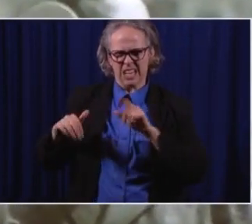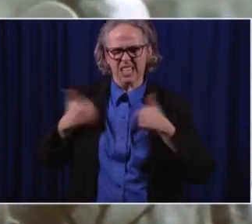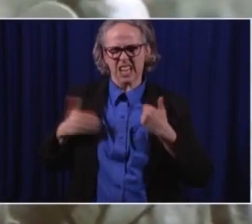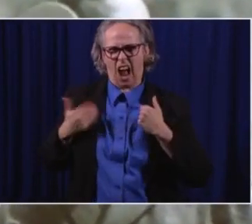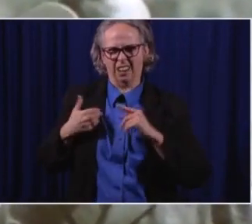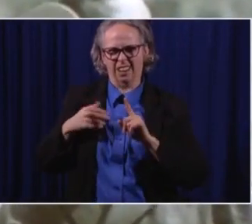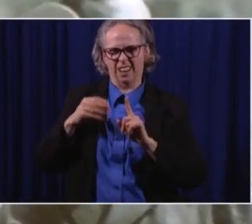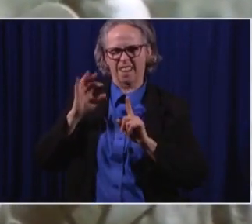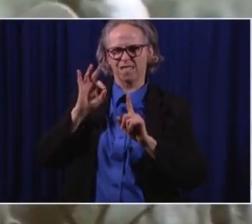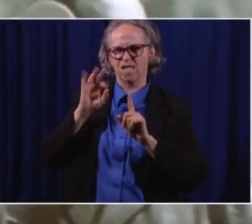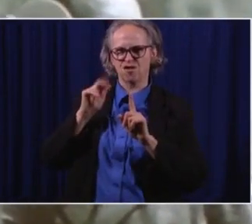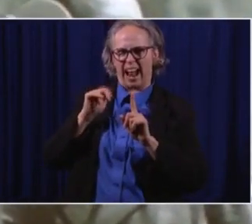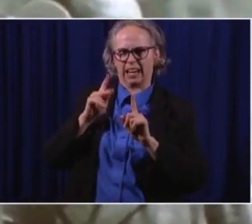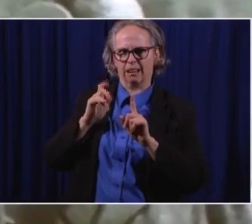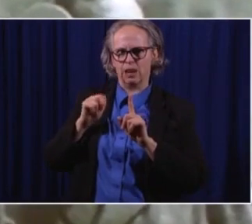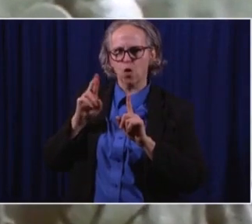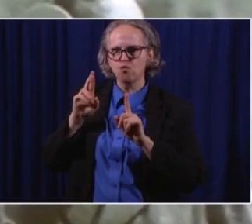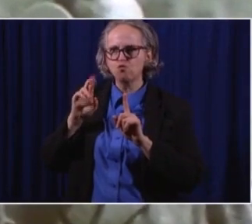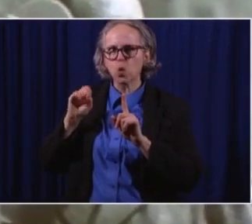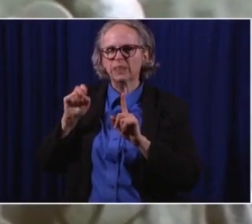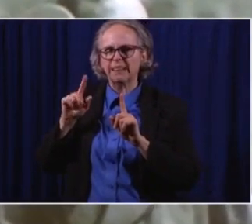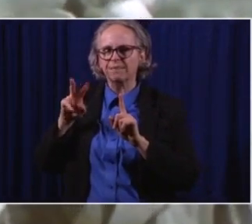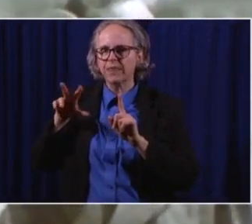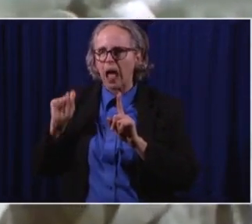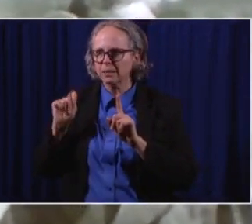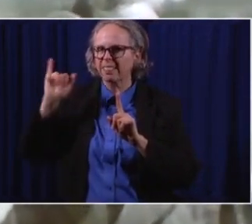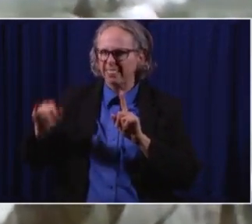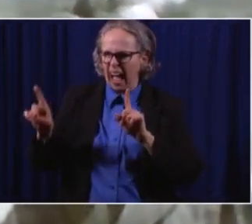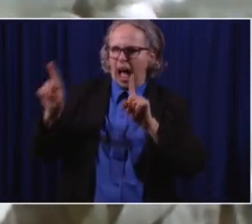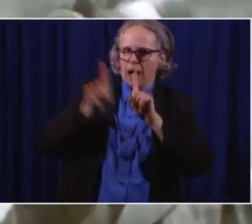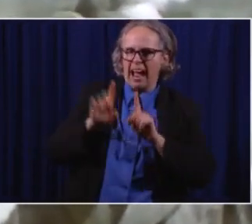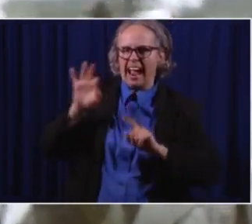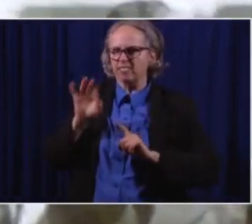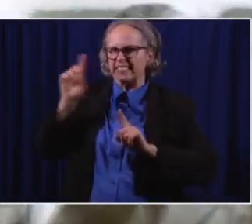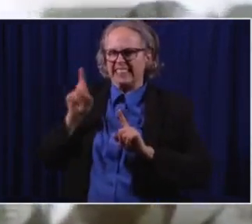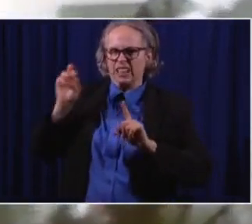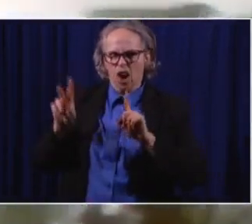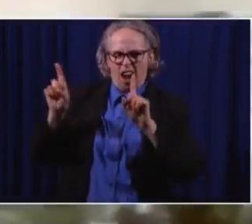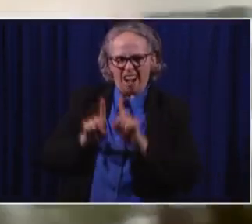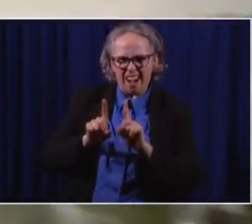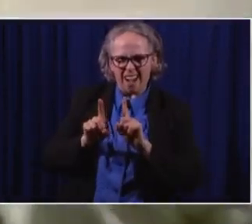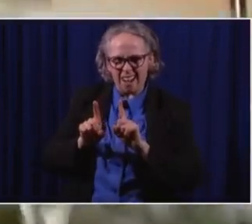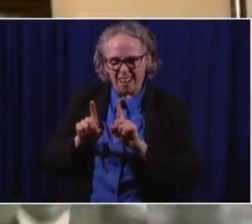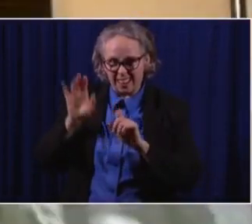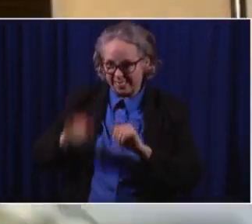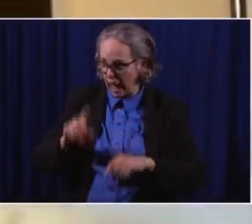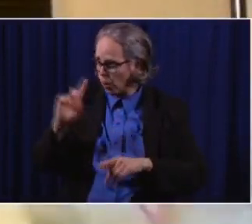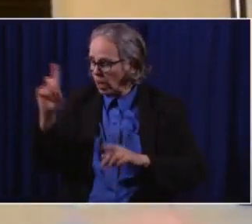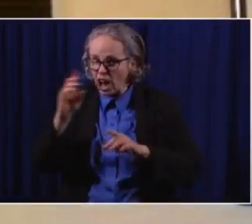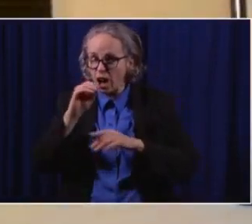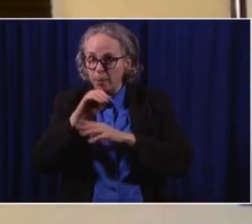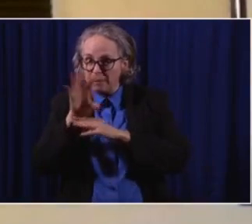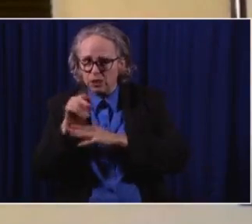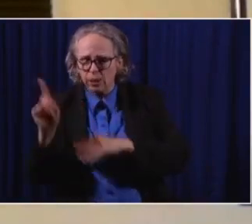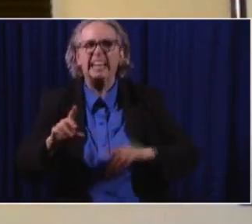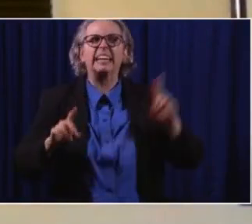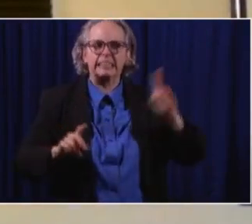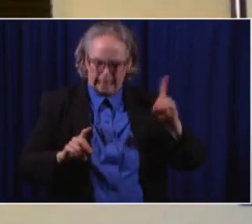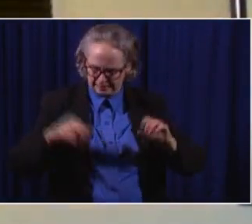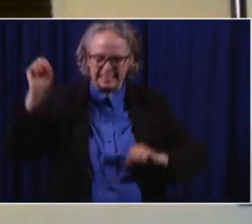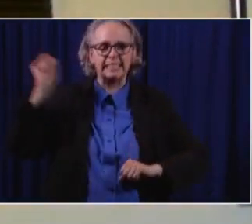Roosevelt. And this picture, I believe, was taken in Dayton. Right. And this was during the time when he